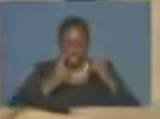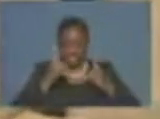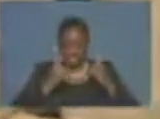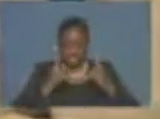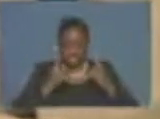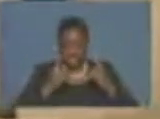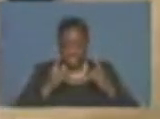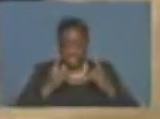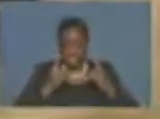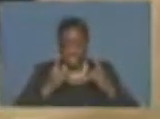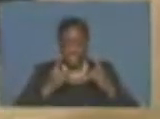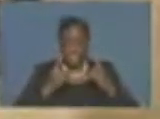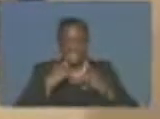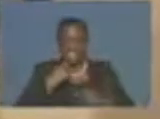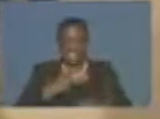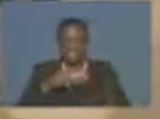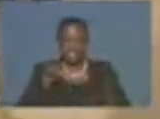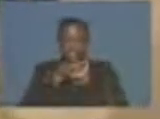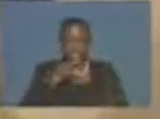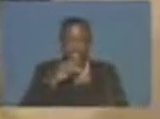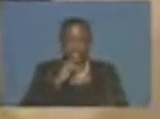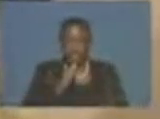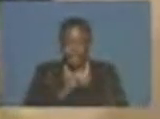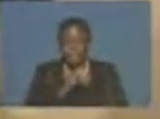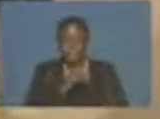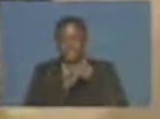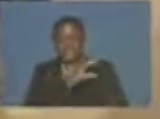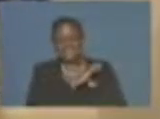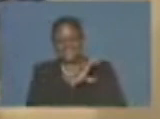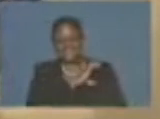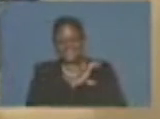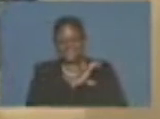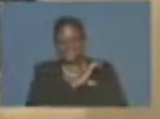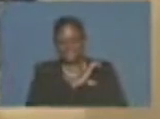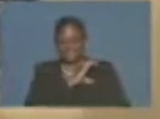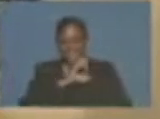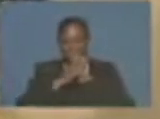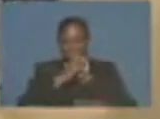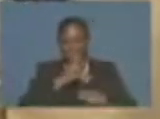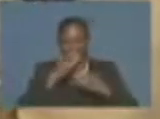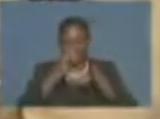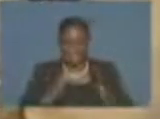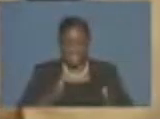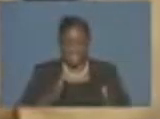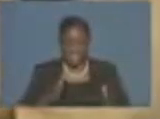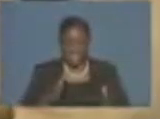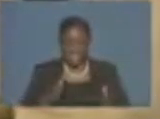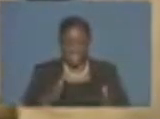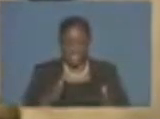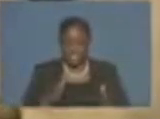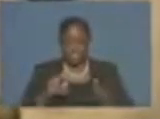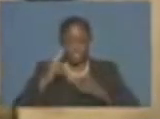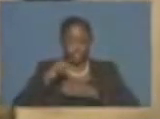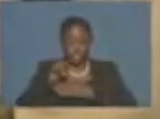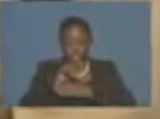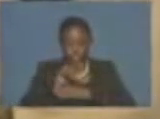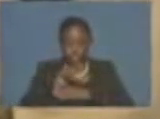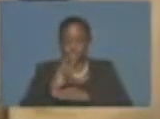warn you all are not police officers. Please, your motto is to